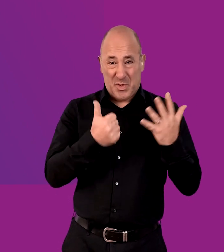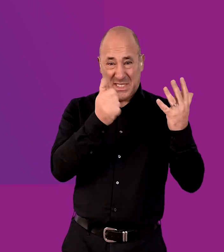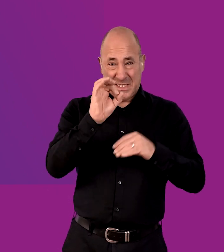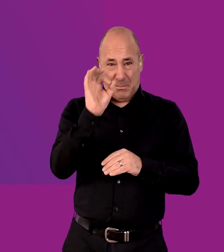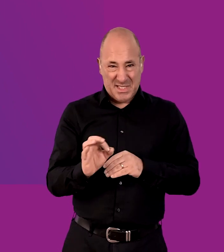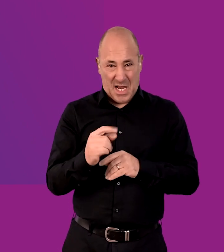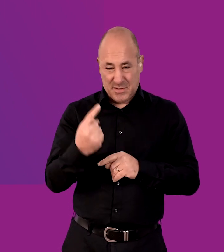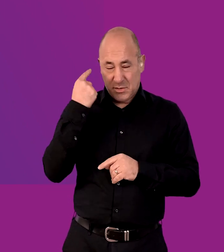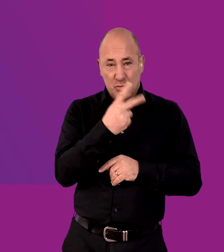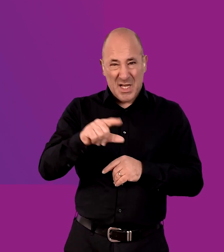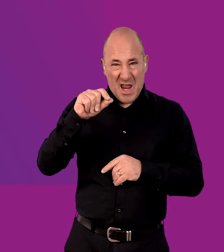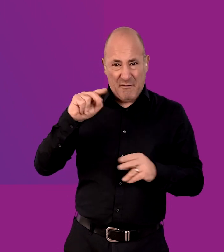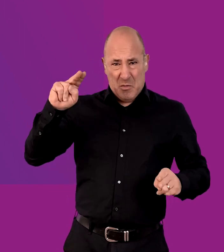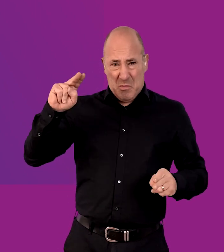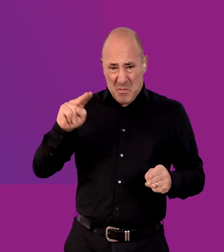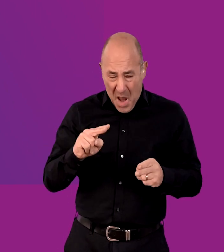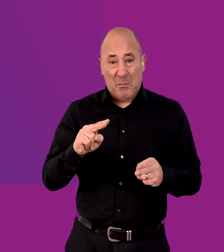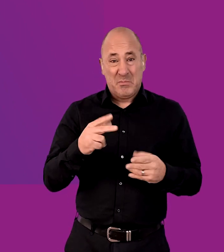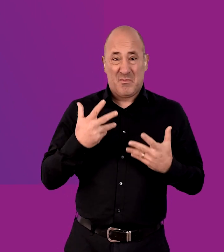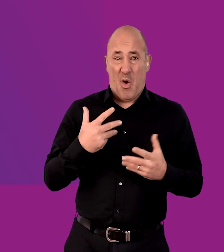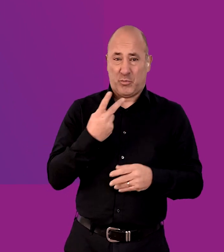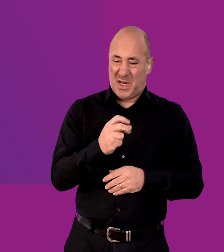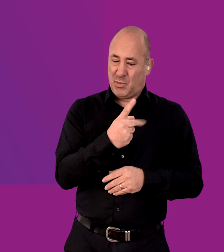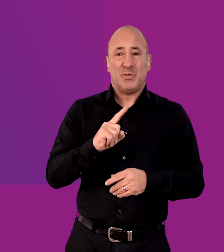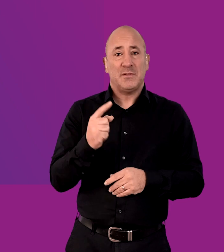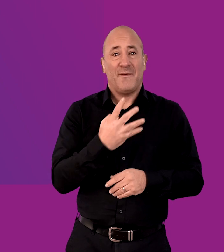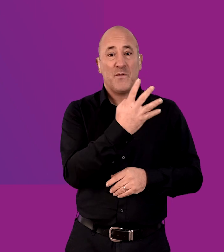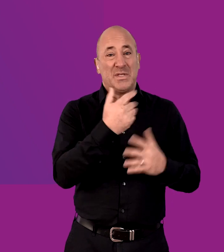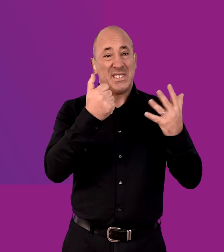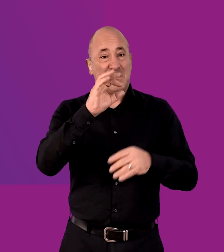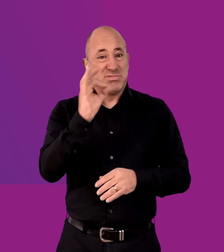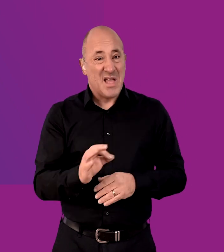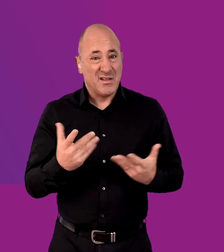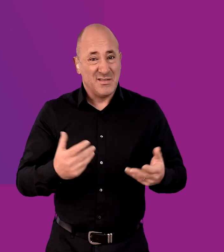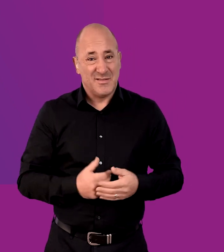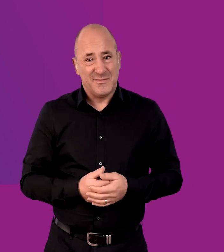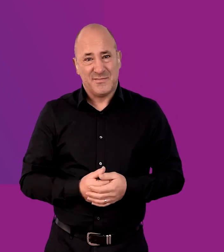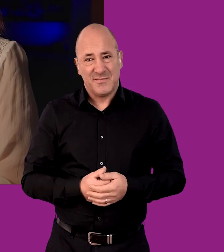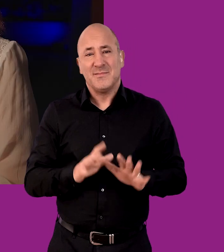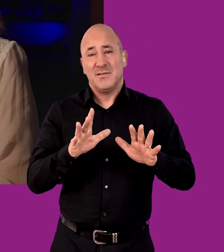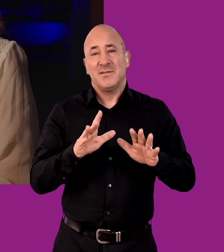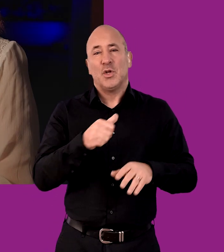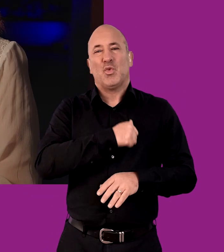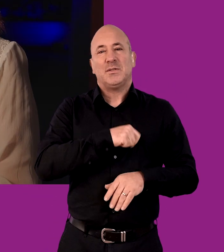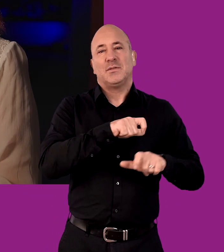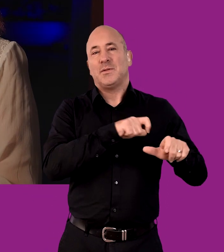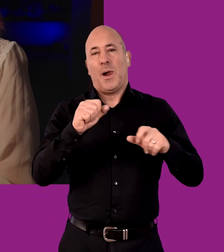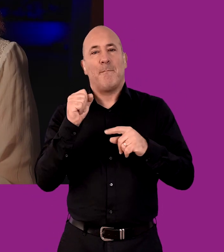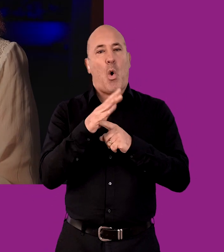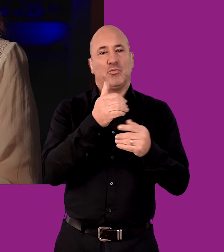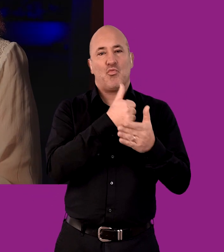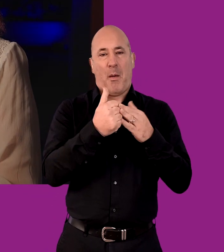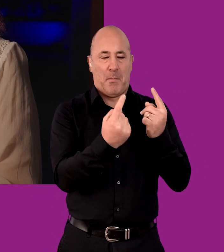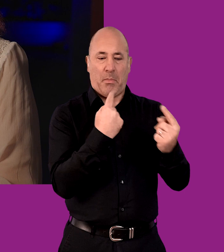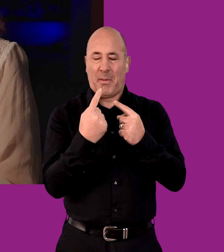almost 60% of the population in 2011 to just over 46% in 2021. Despite this,